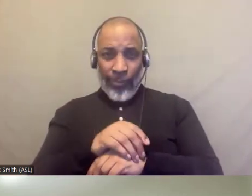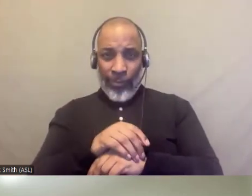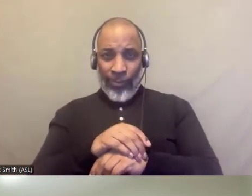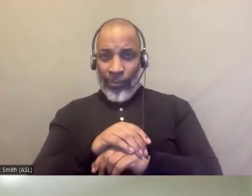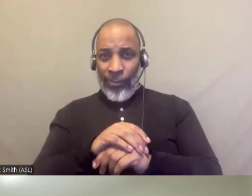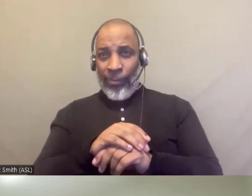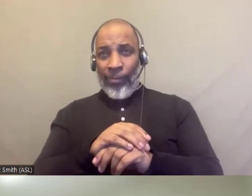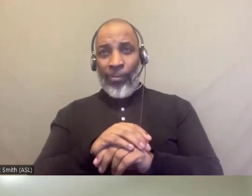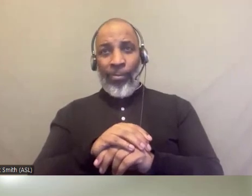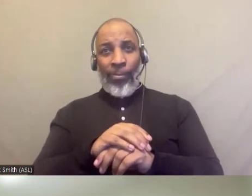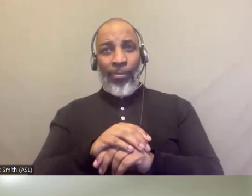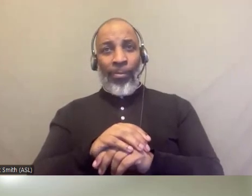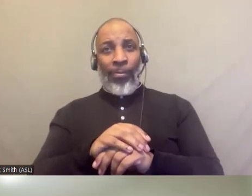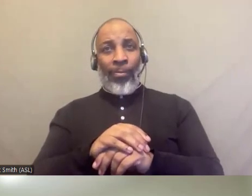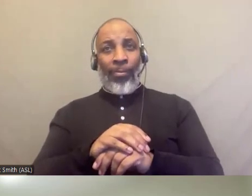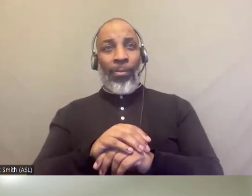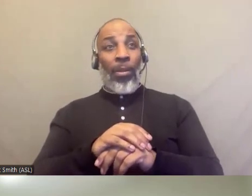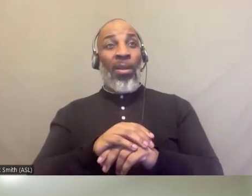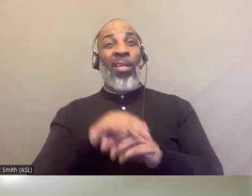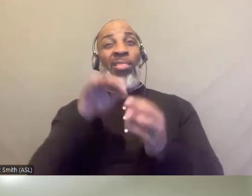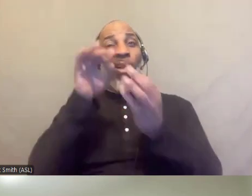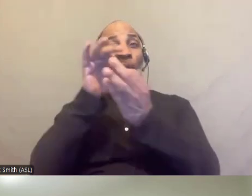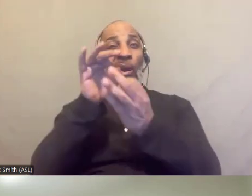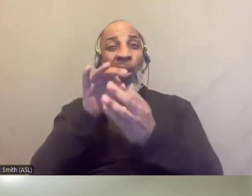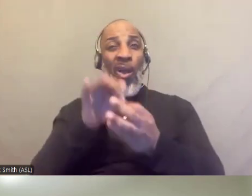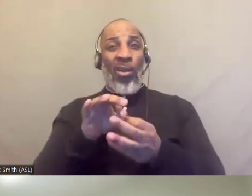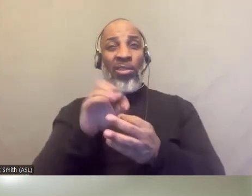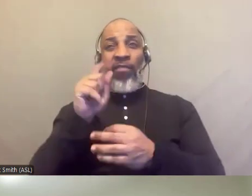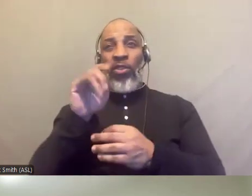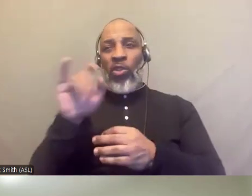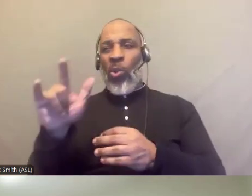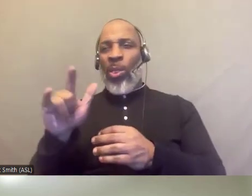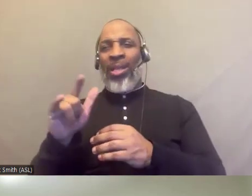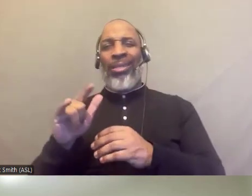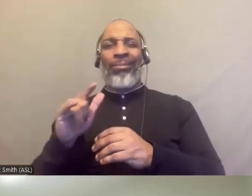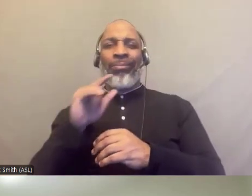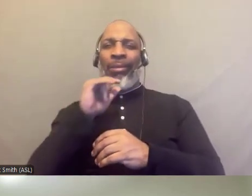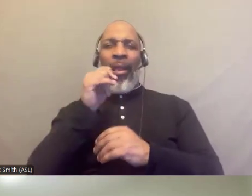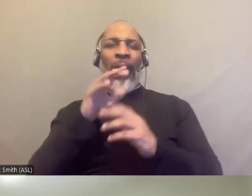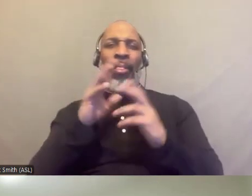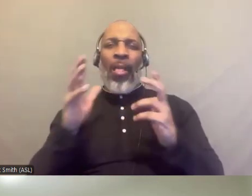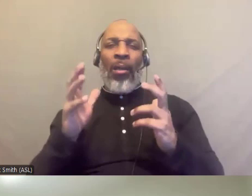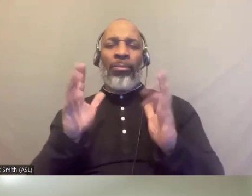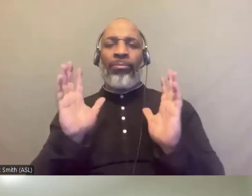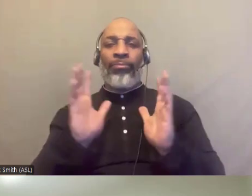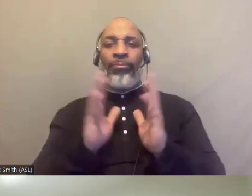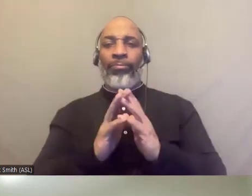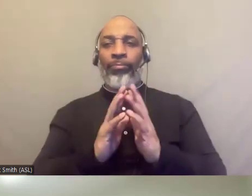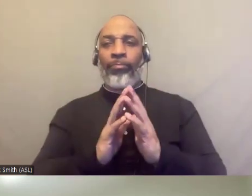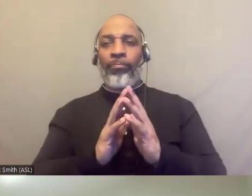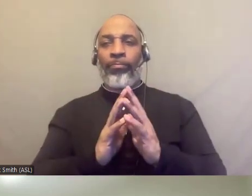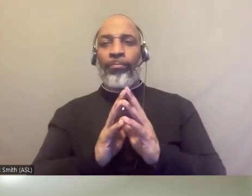required. The cost of having a stool is minimal, and